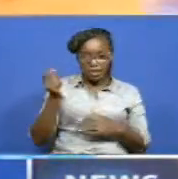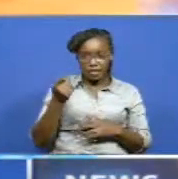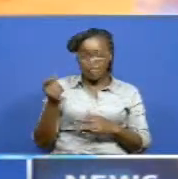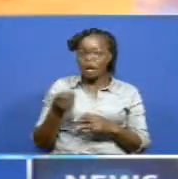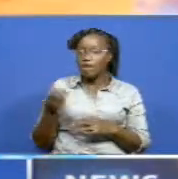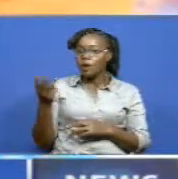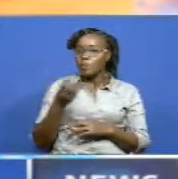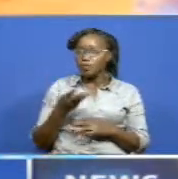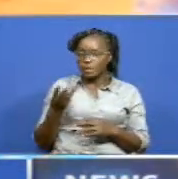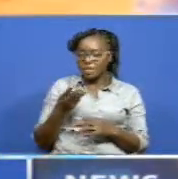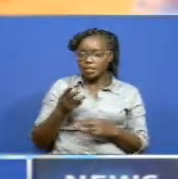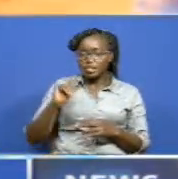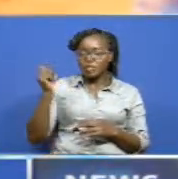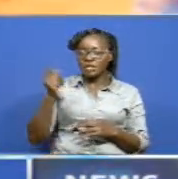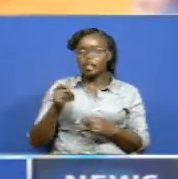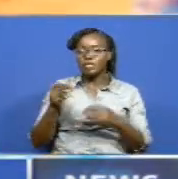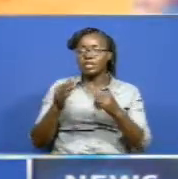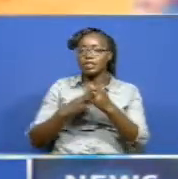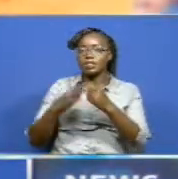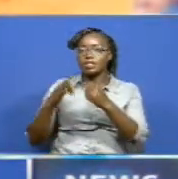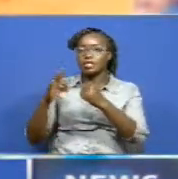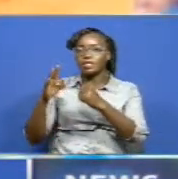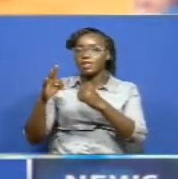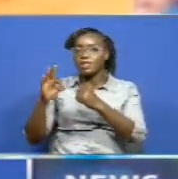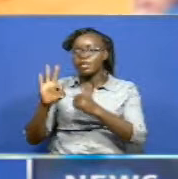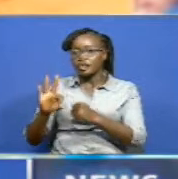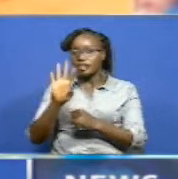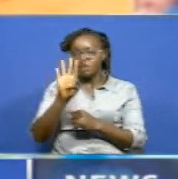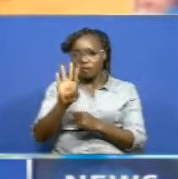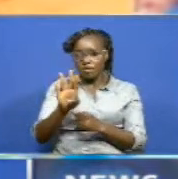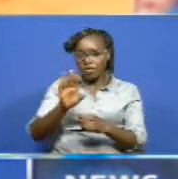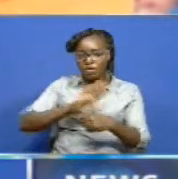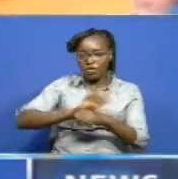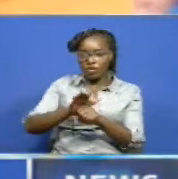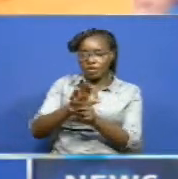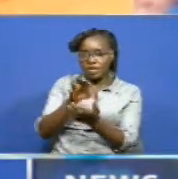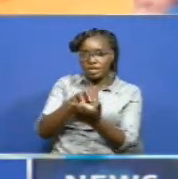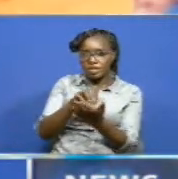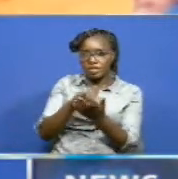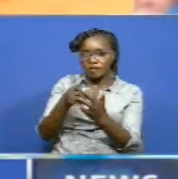Wednesday, the country recorded 834 new coronavirus cases from